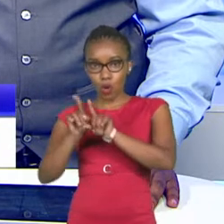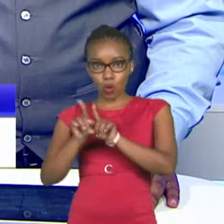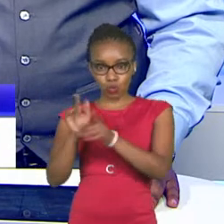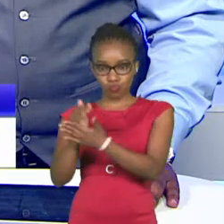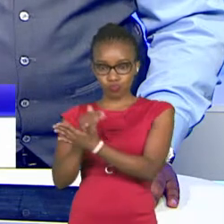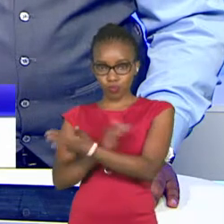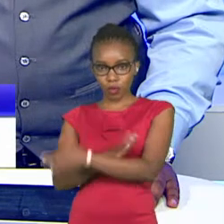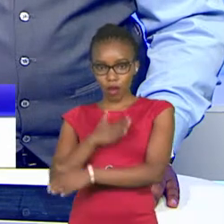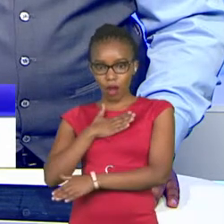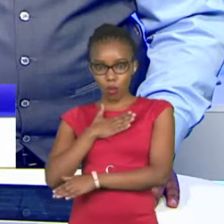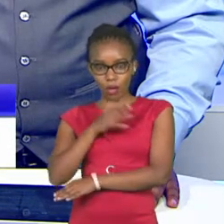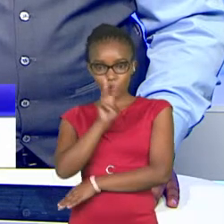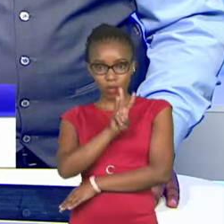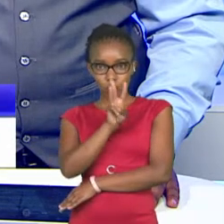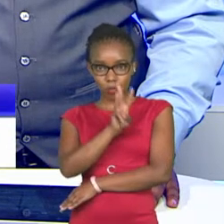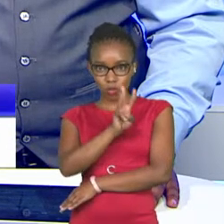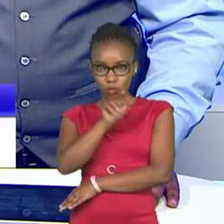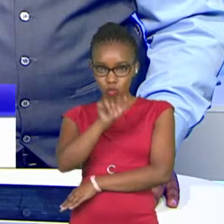our website